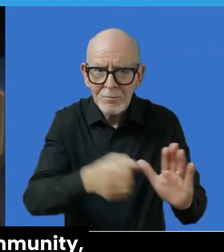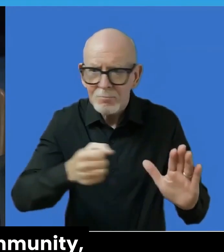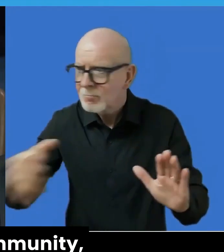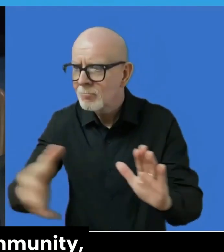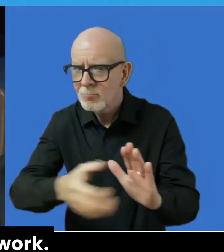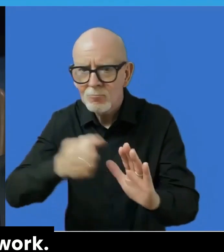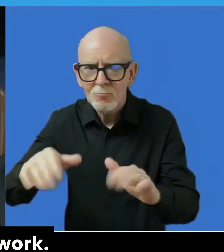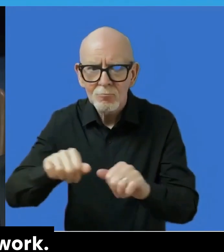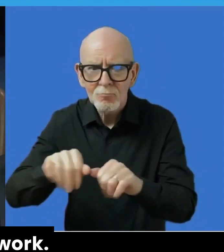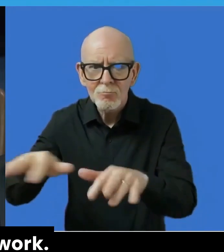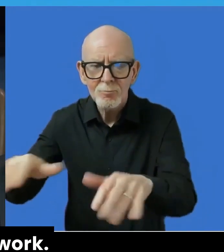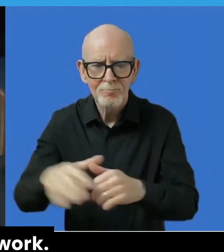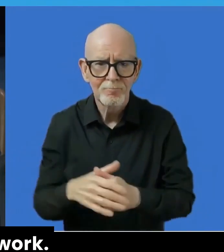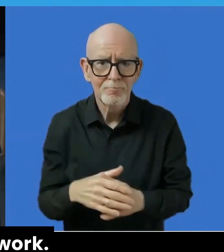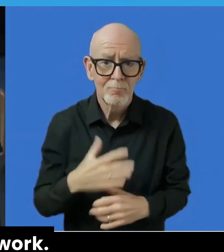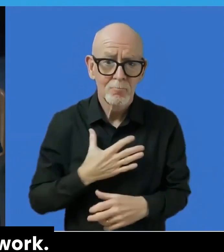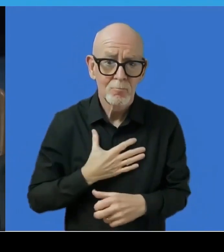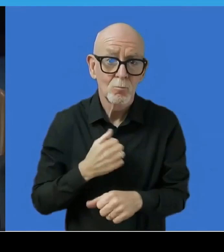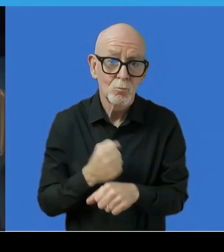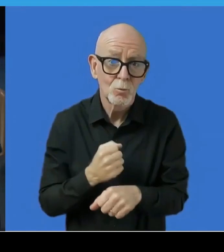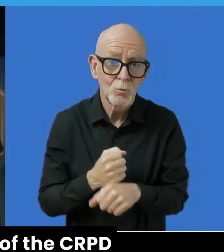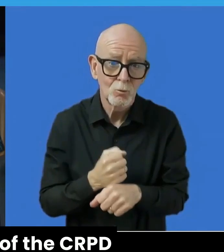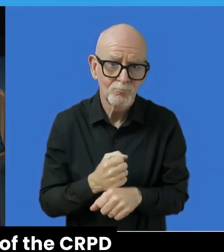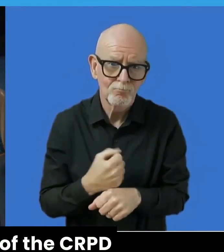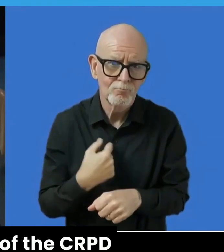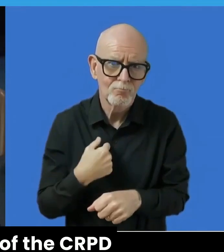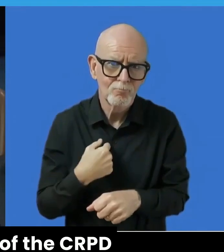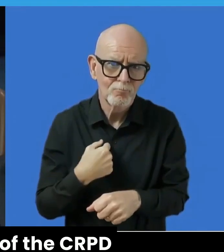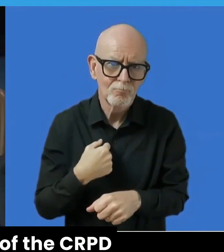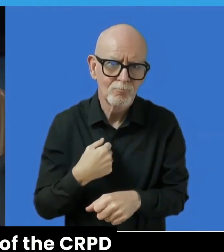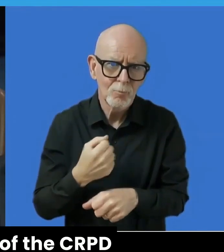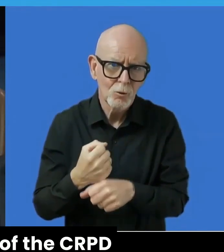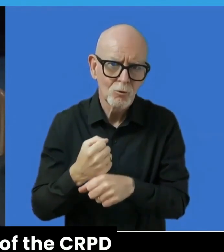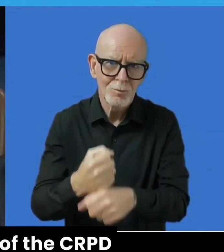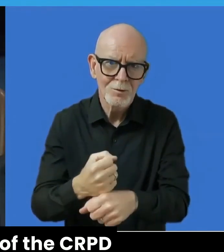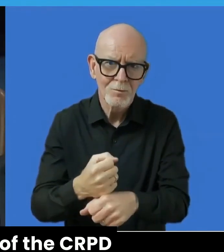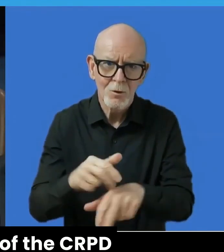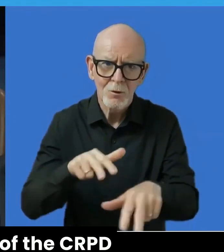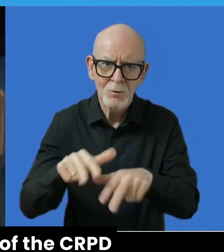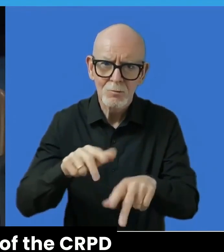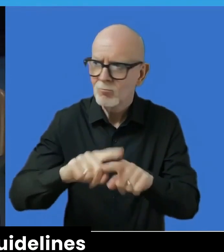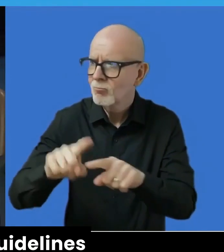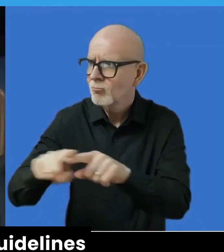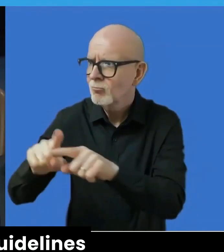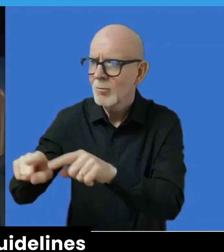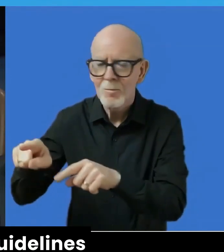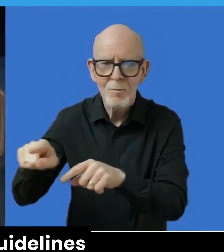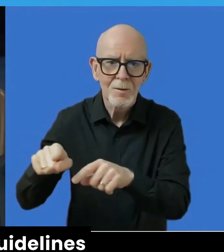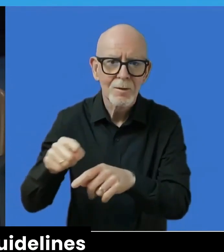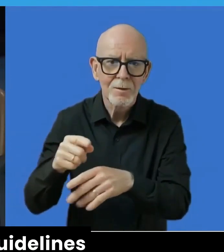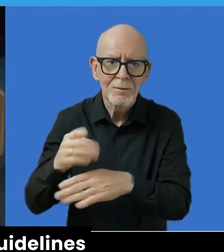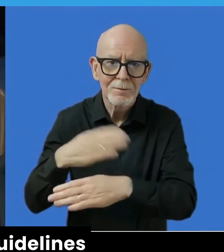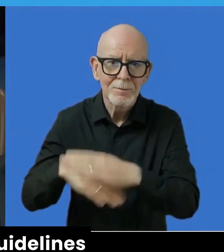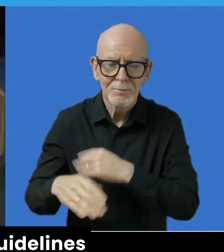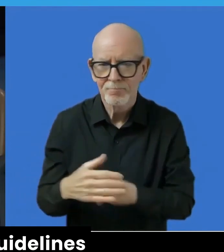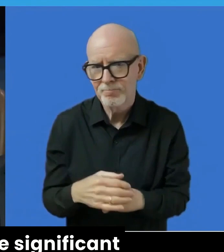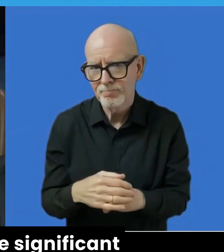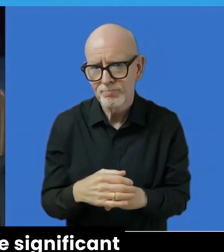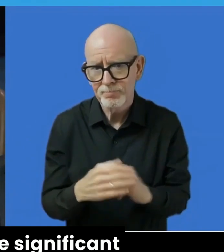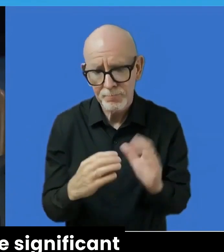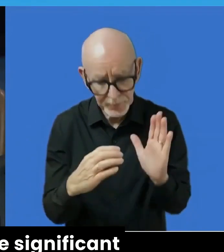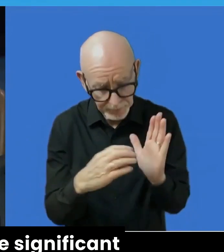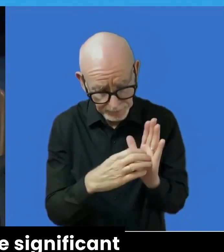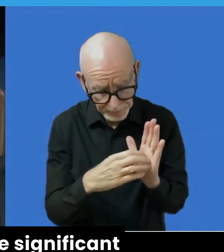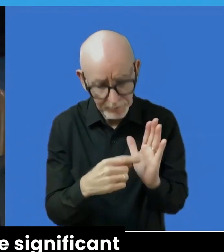in the community, lies at the core of our work. The widespread ratification of the CRPD and the adoption of the guidelines